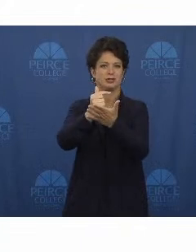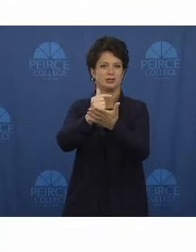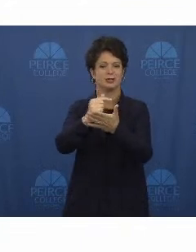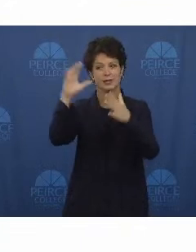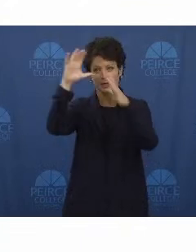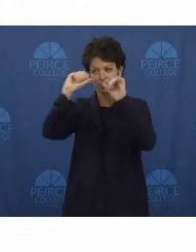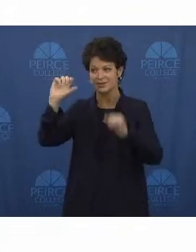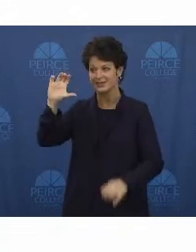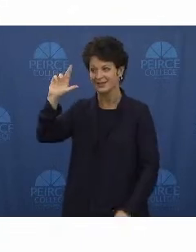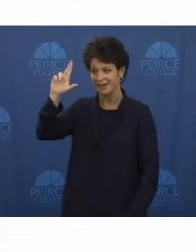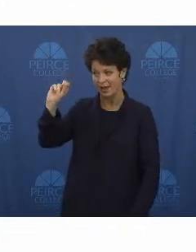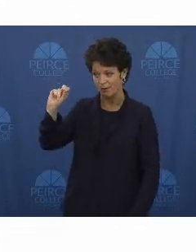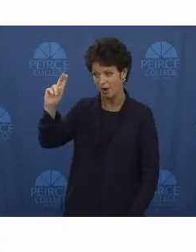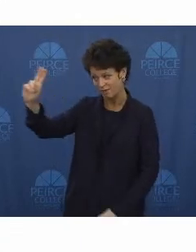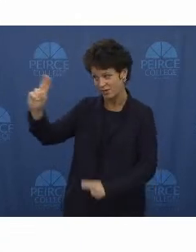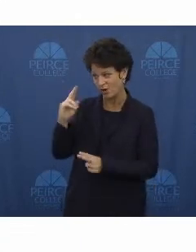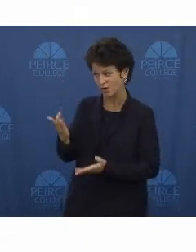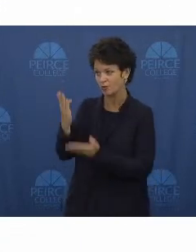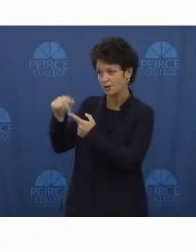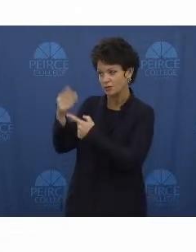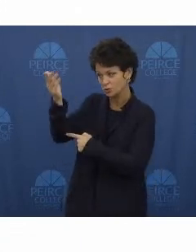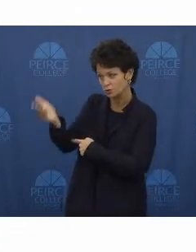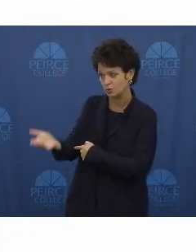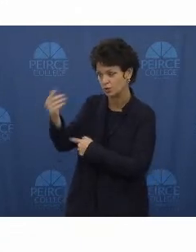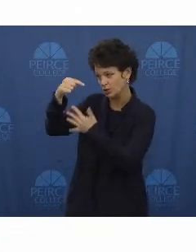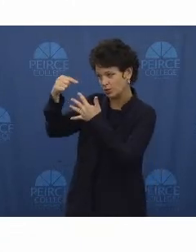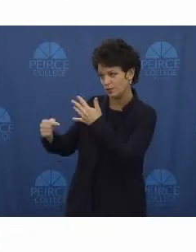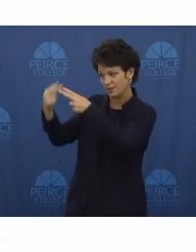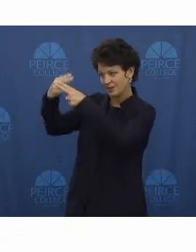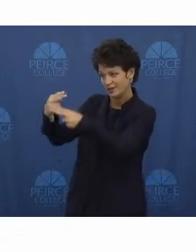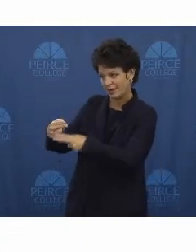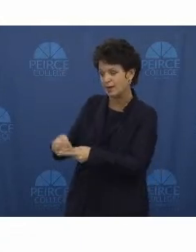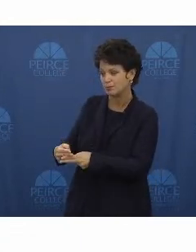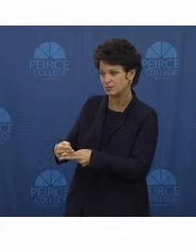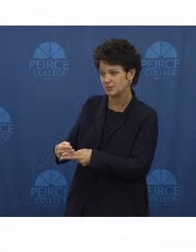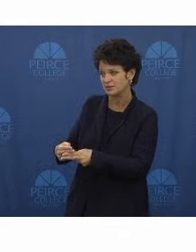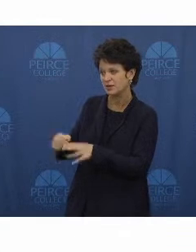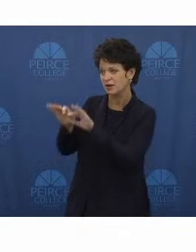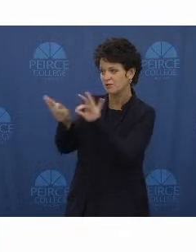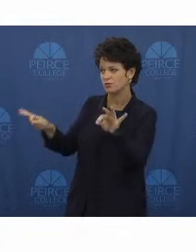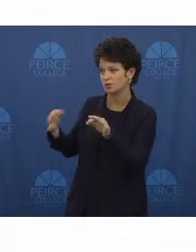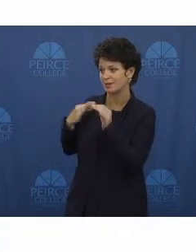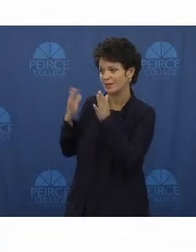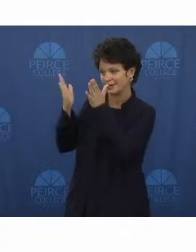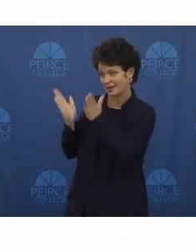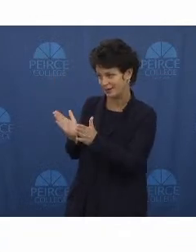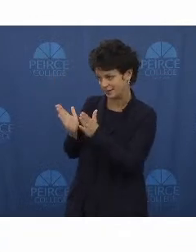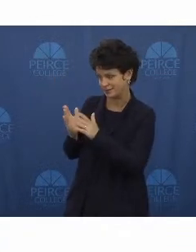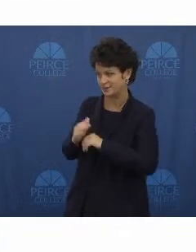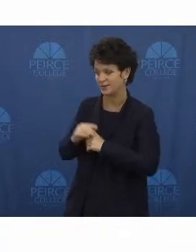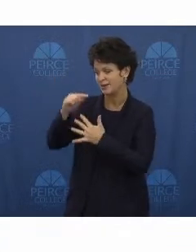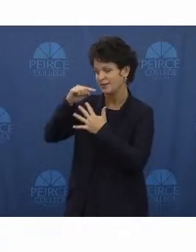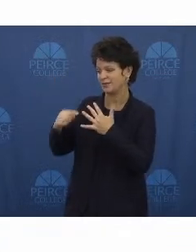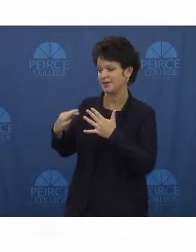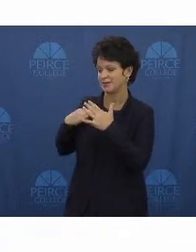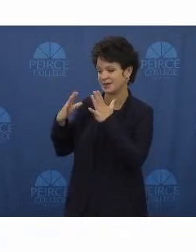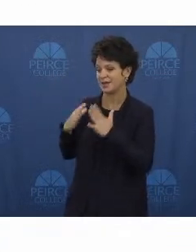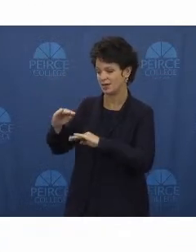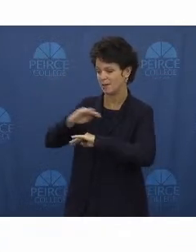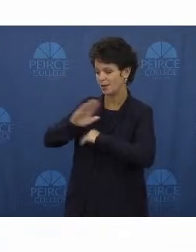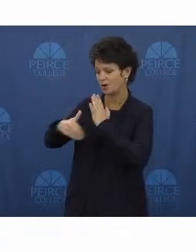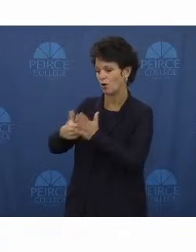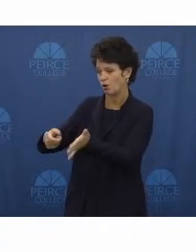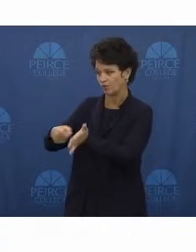President Caro, I have the honor of recommending to you the following list of degree candidates. These candidates have met all